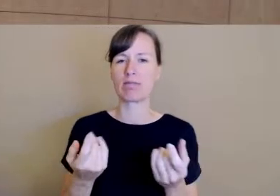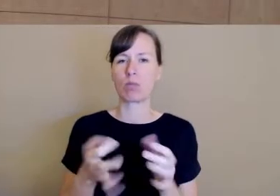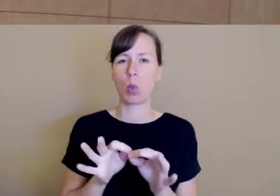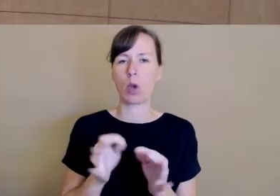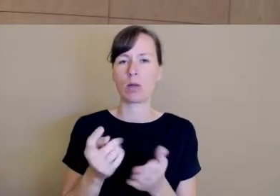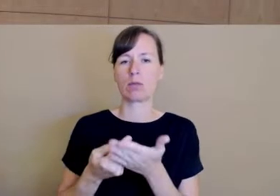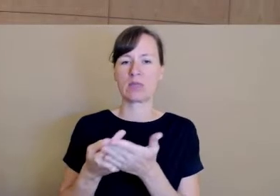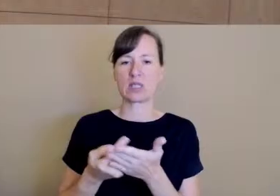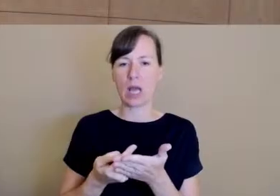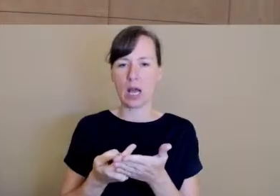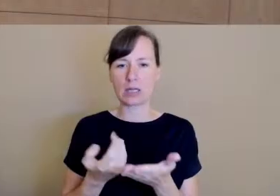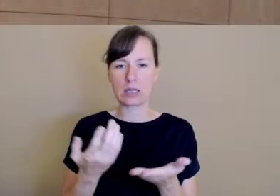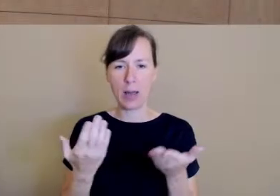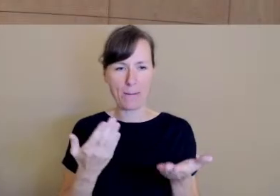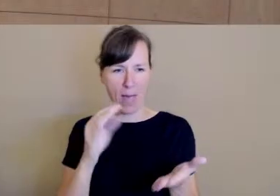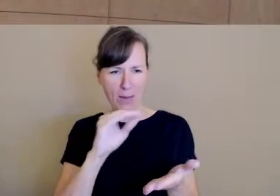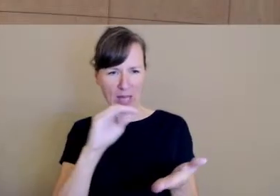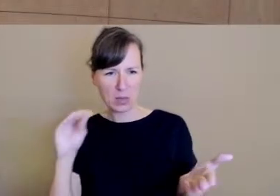deleted. But under